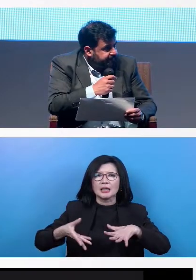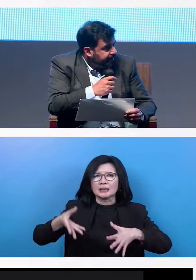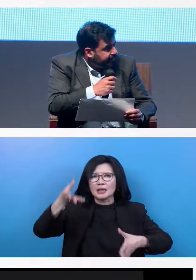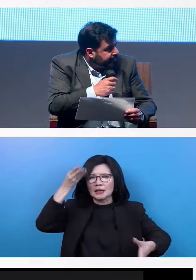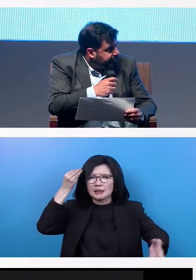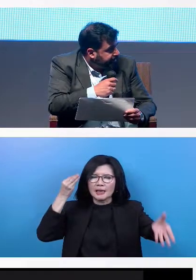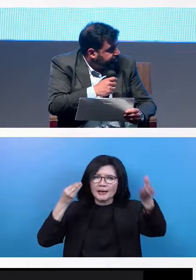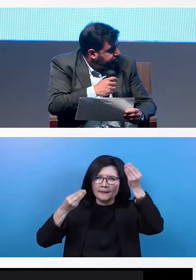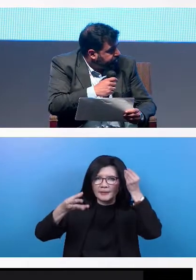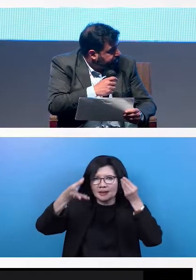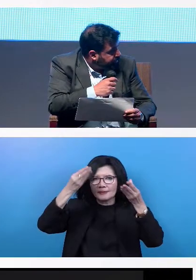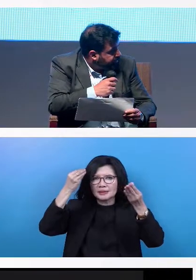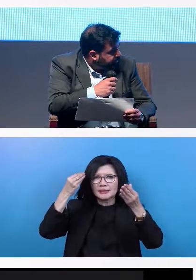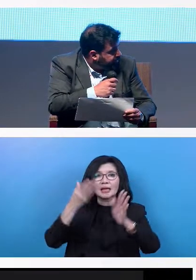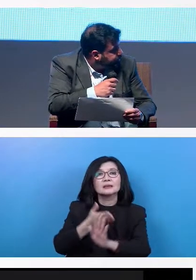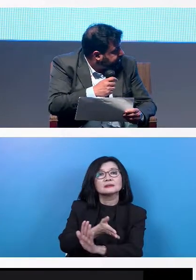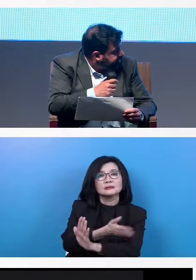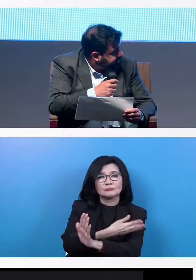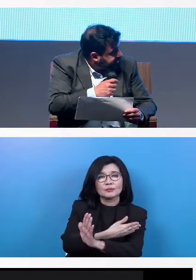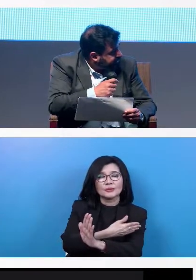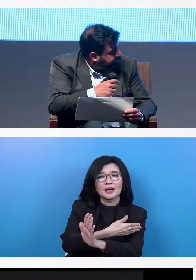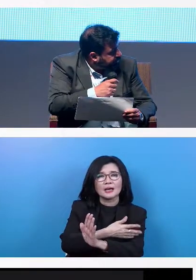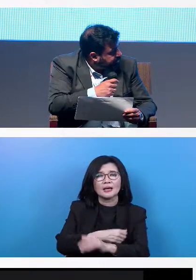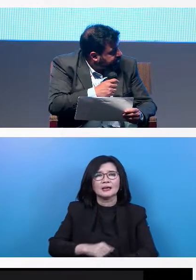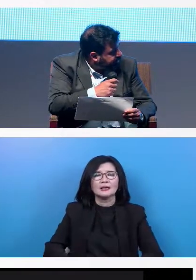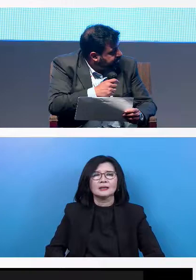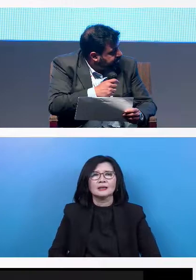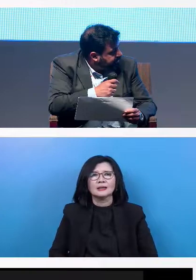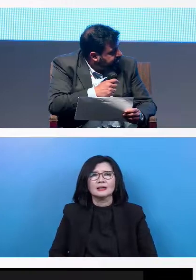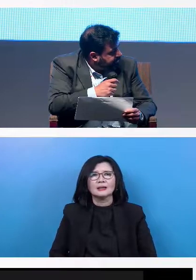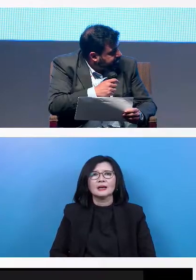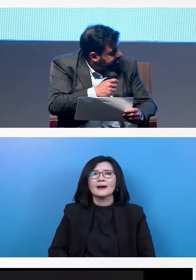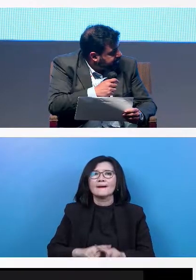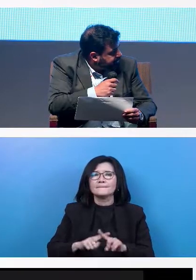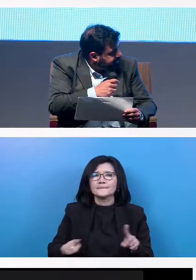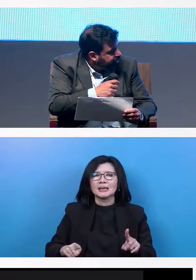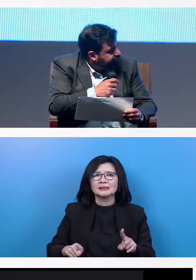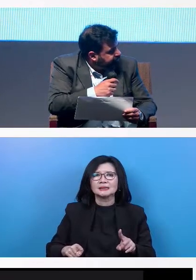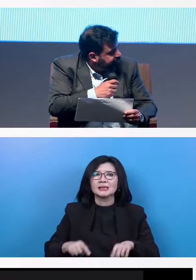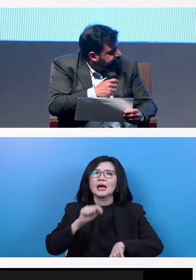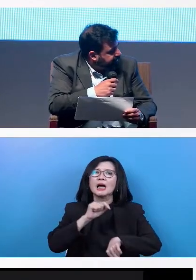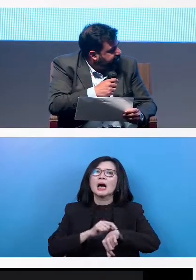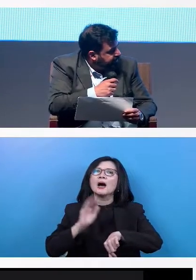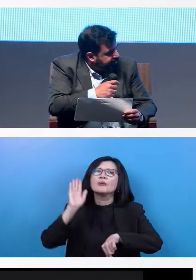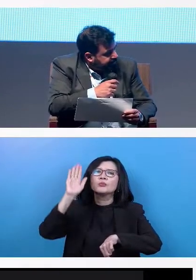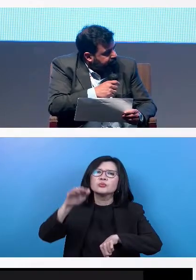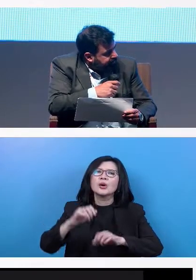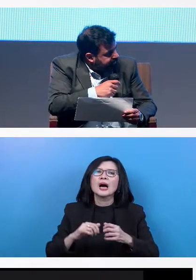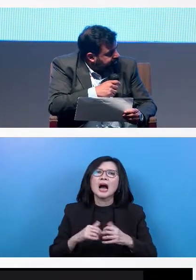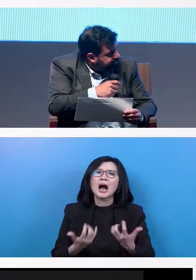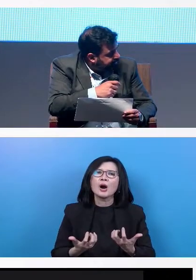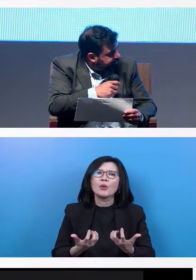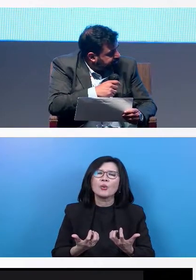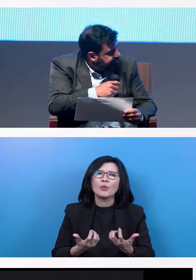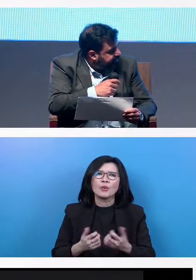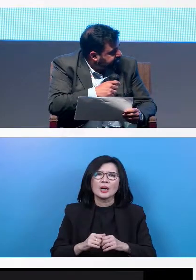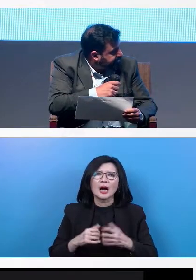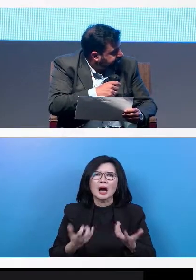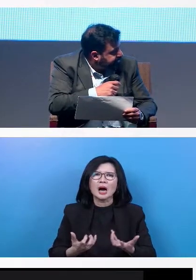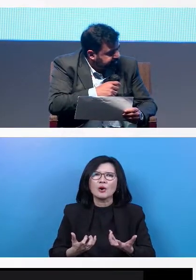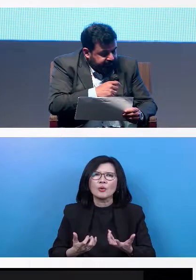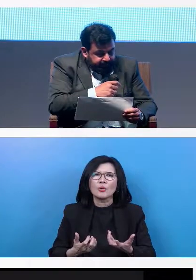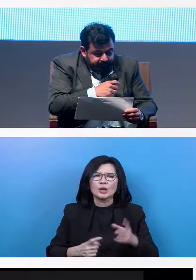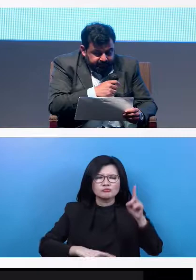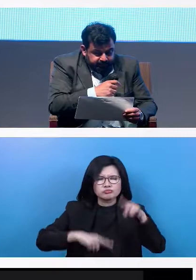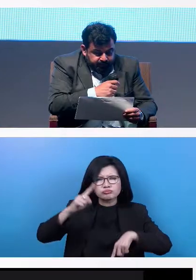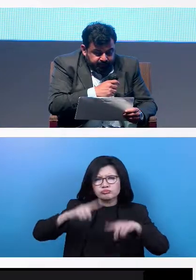But there is the entire issue around the future events that's going to come in, right? There's a lot of variability around it, uncertainty,